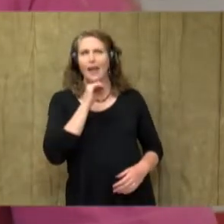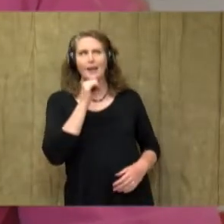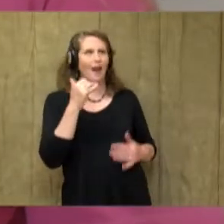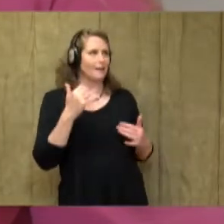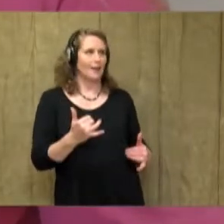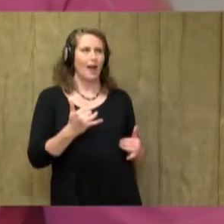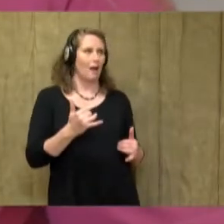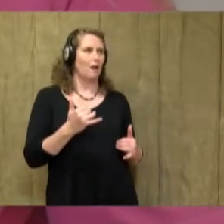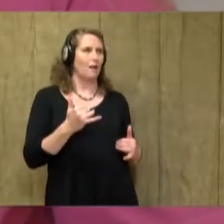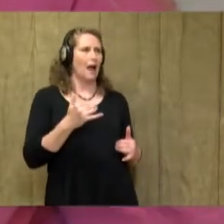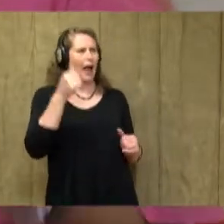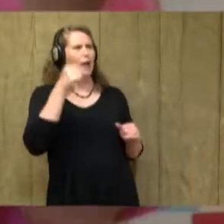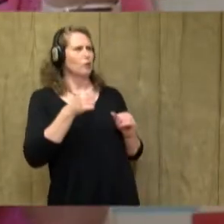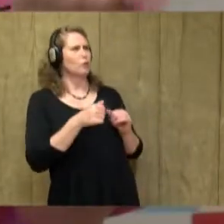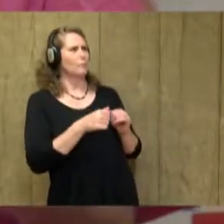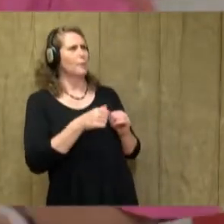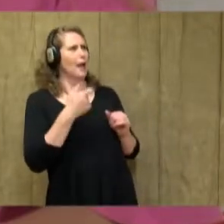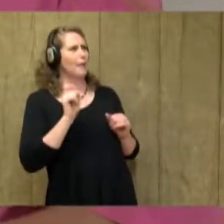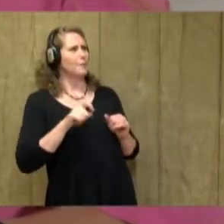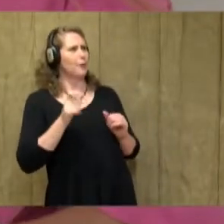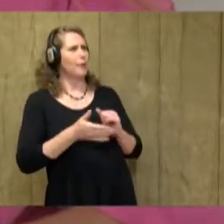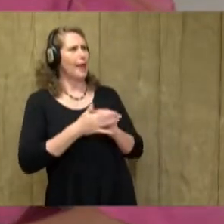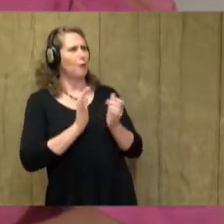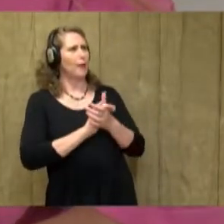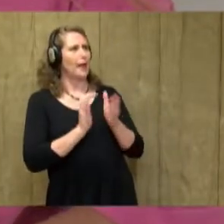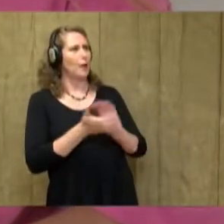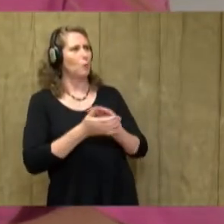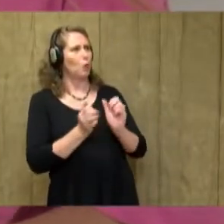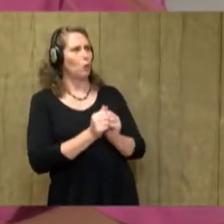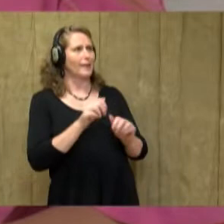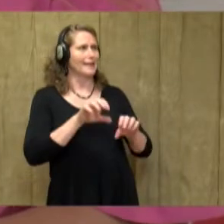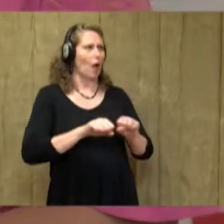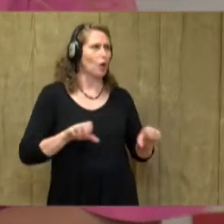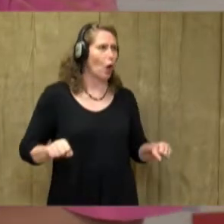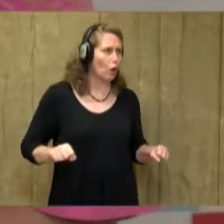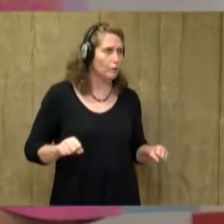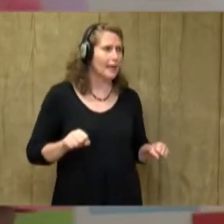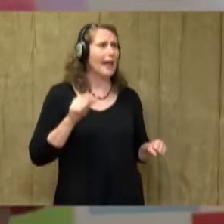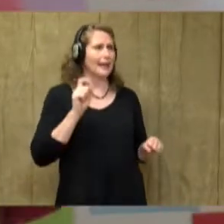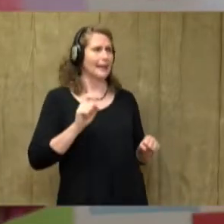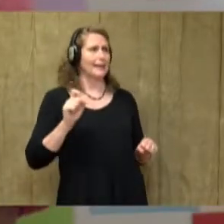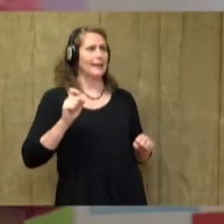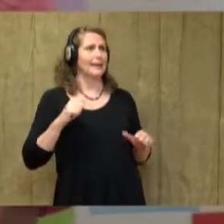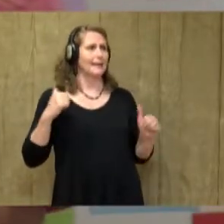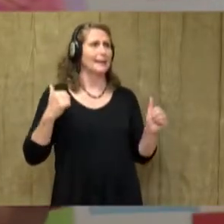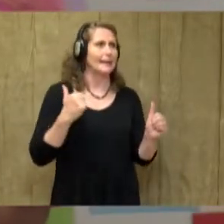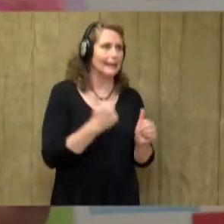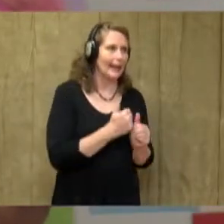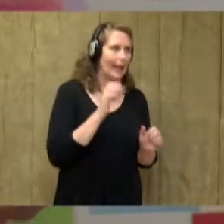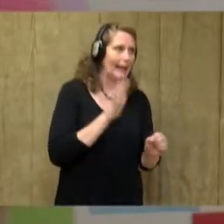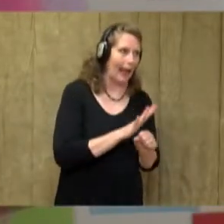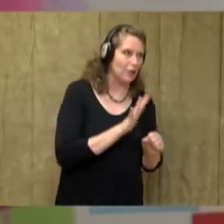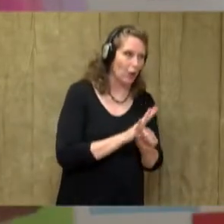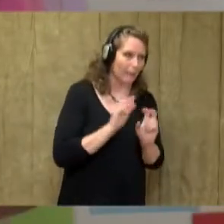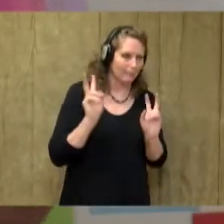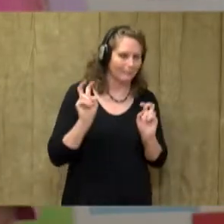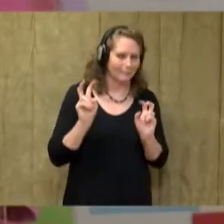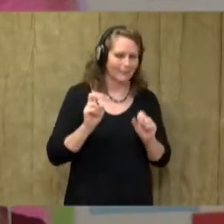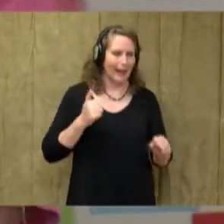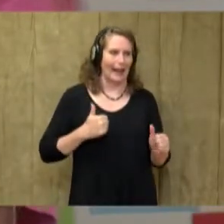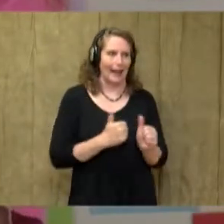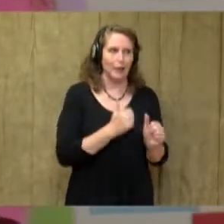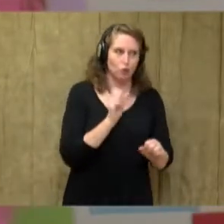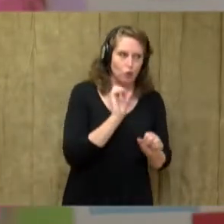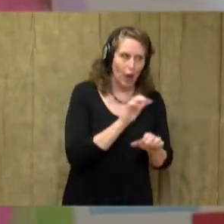Fries. I just remembered I'm supposed to help Hamburger with his hot dogs, and I need to catch up. Get